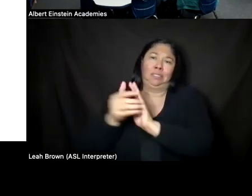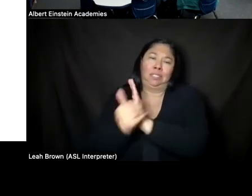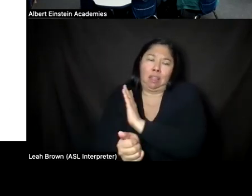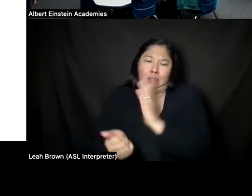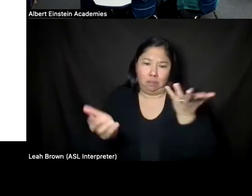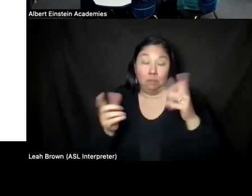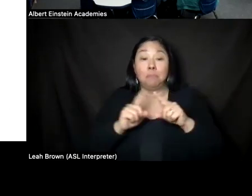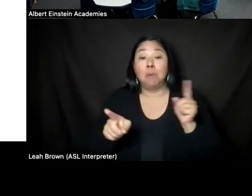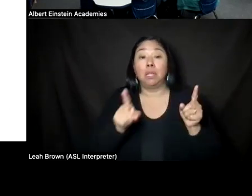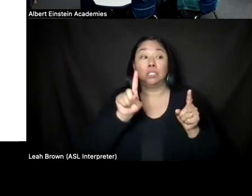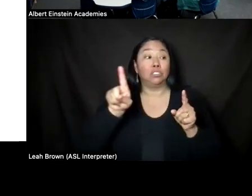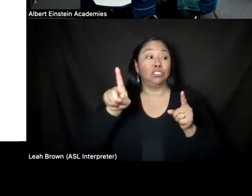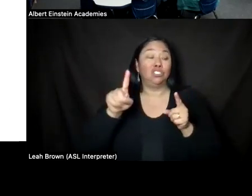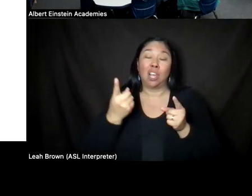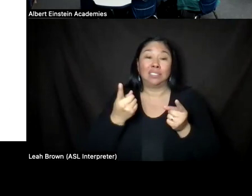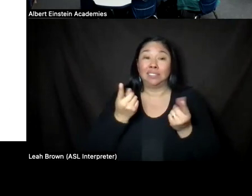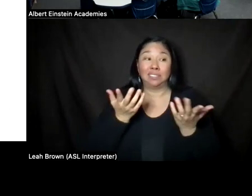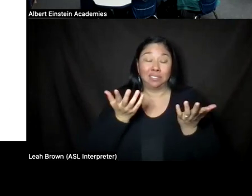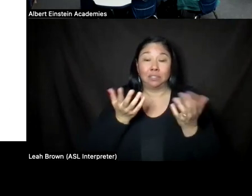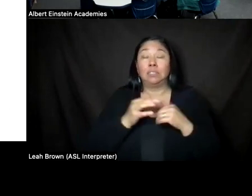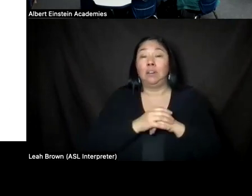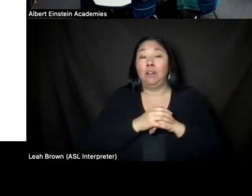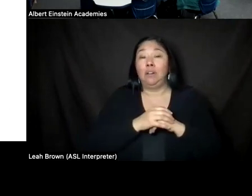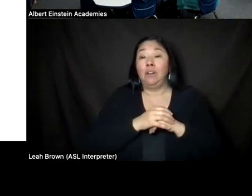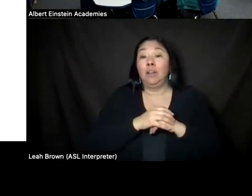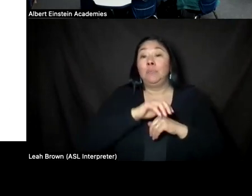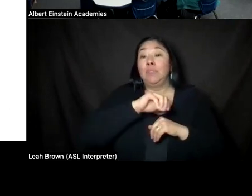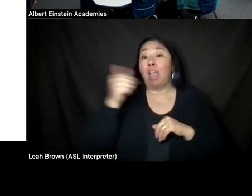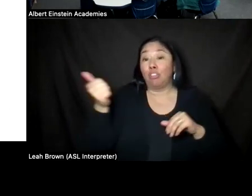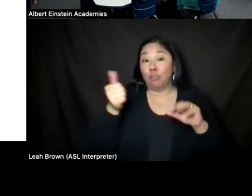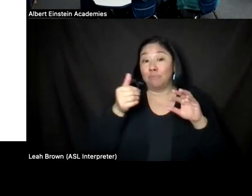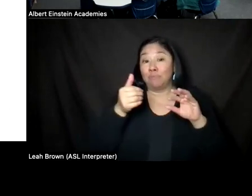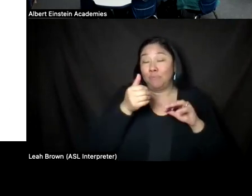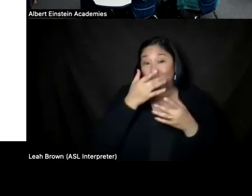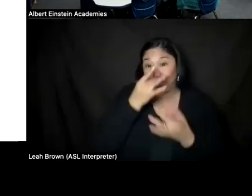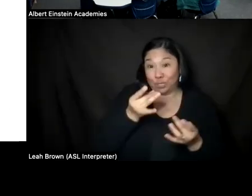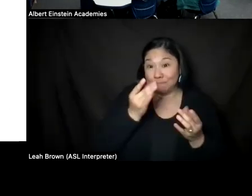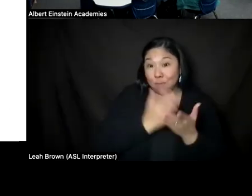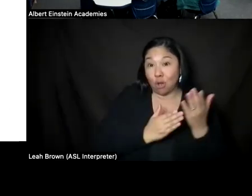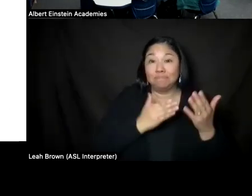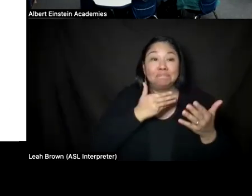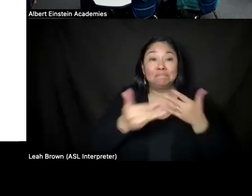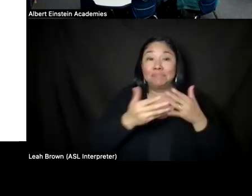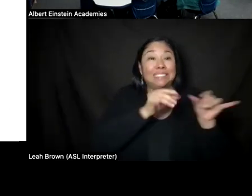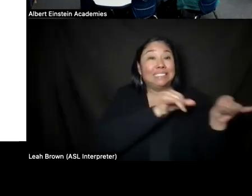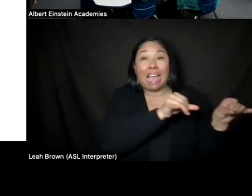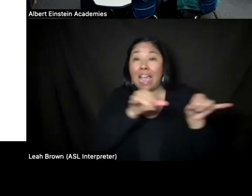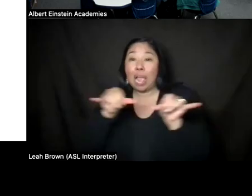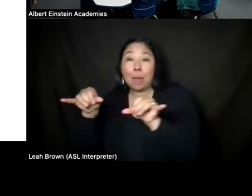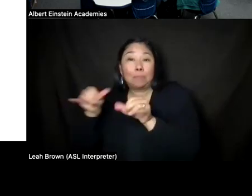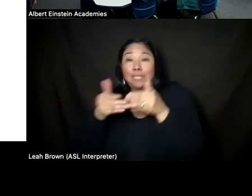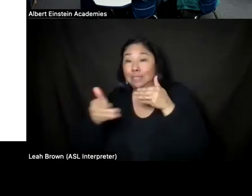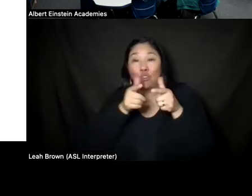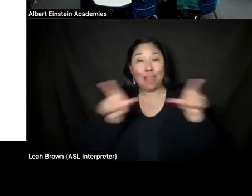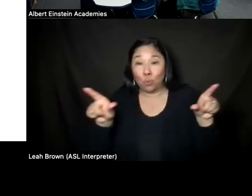kind of see and judge. The other thing that's interesting is it's the same no matter what language you may be speaking with